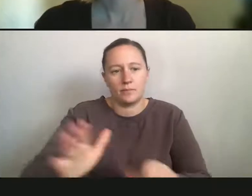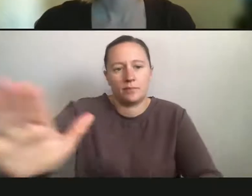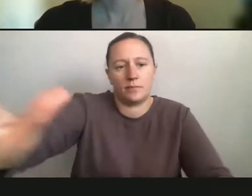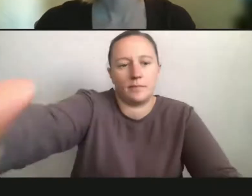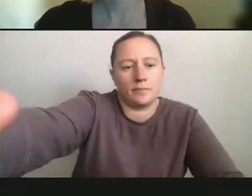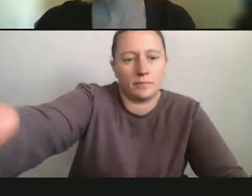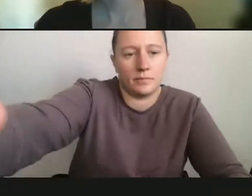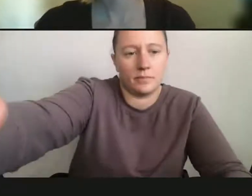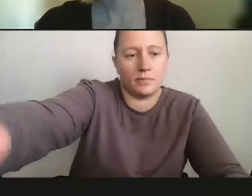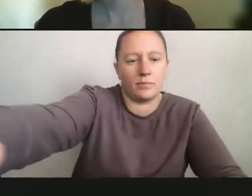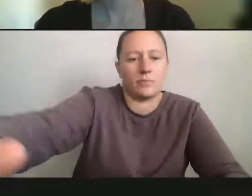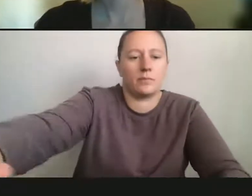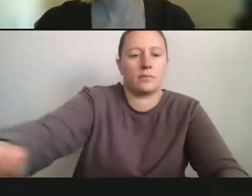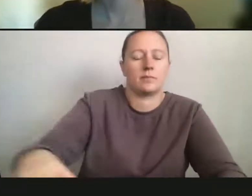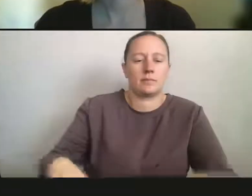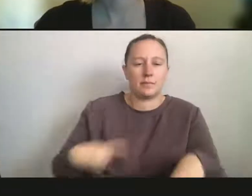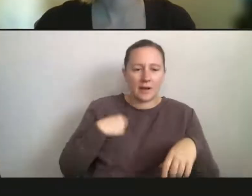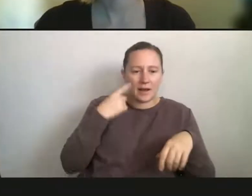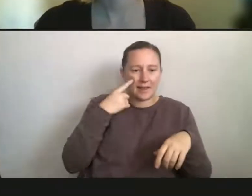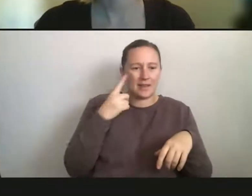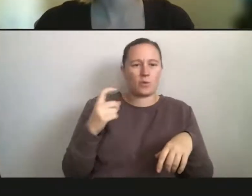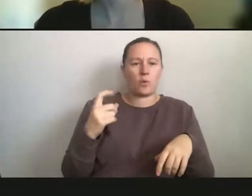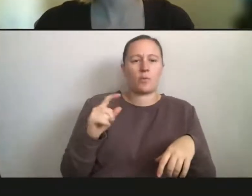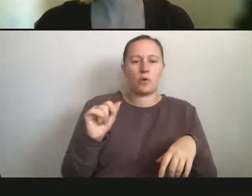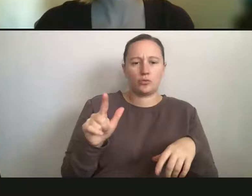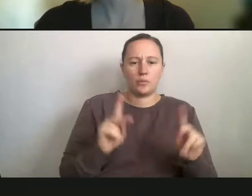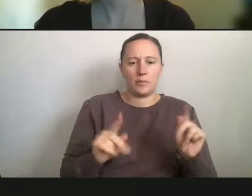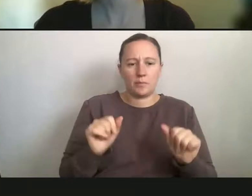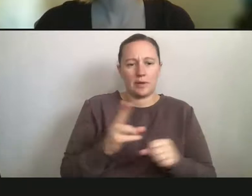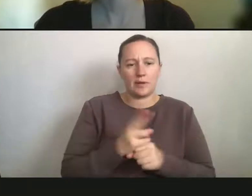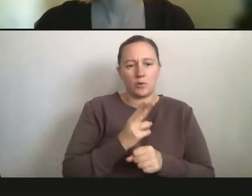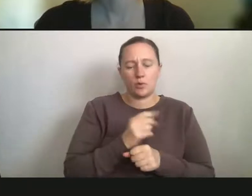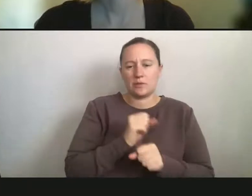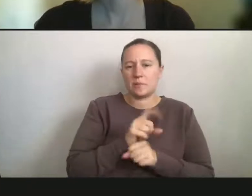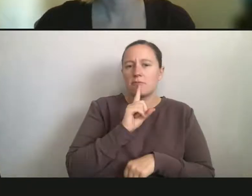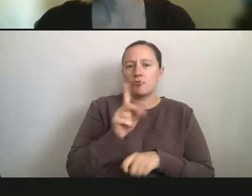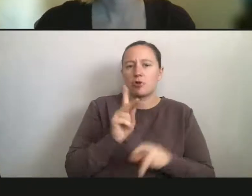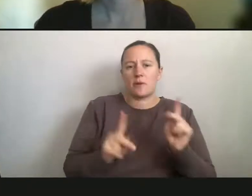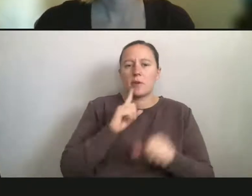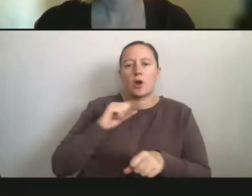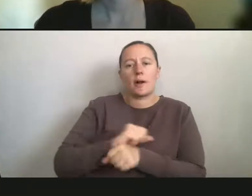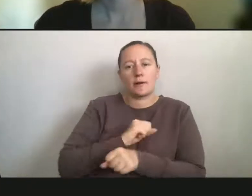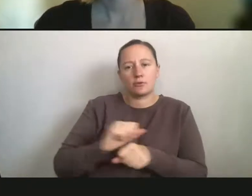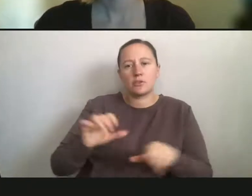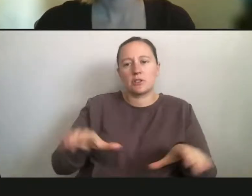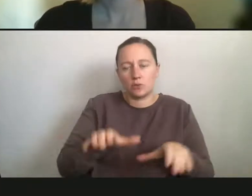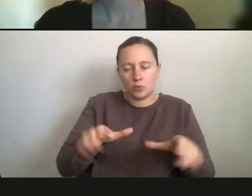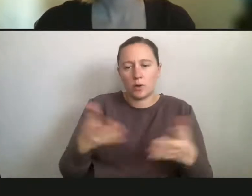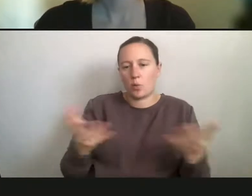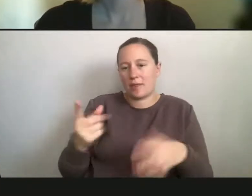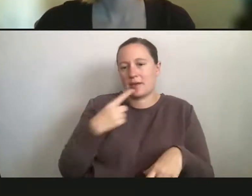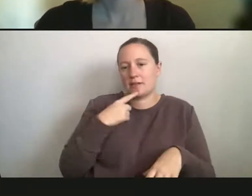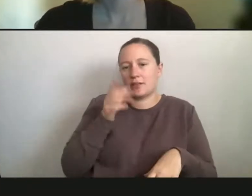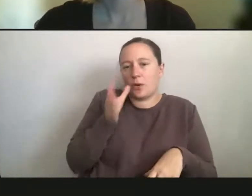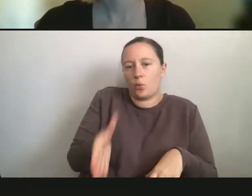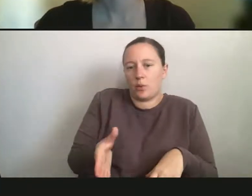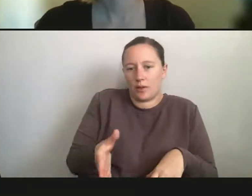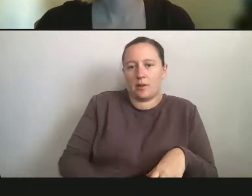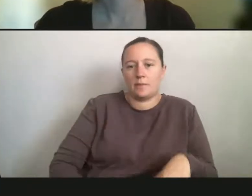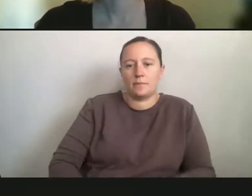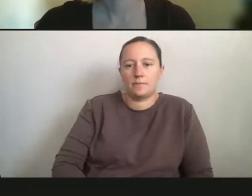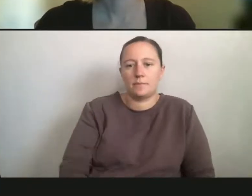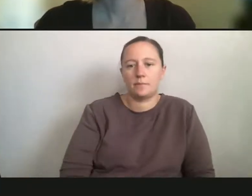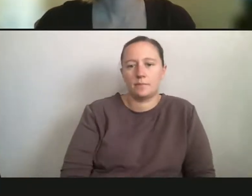I think that these are sort of one more tool that people can use to make sure that people are actually doing what they're saying they're doing.